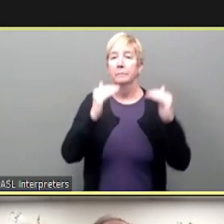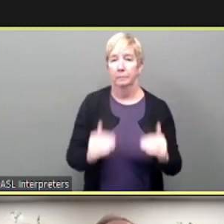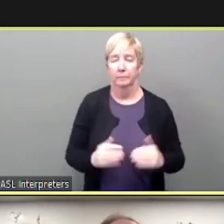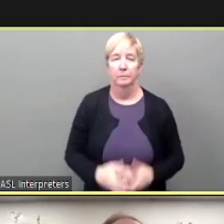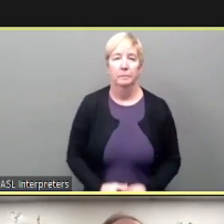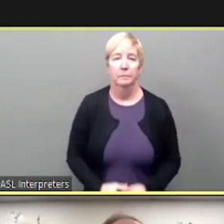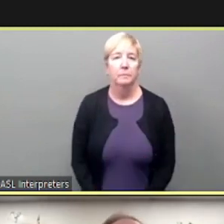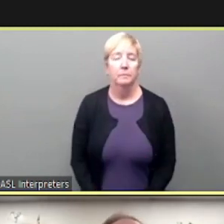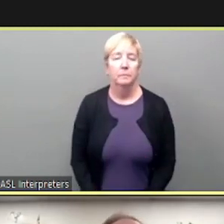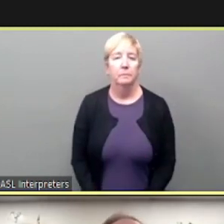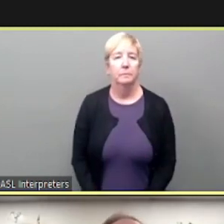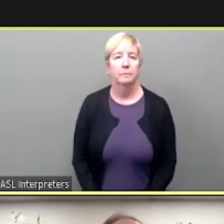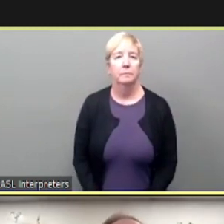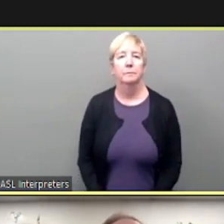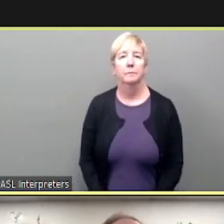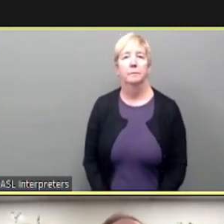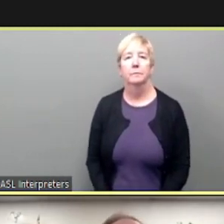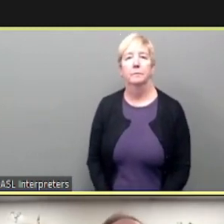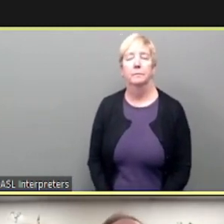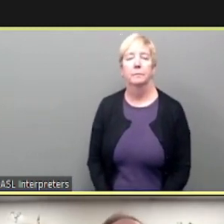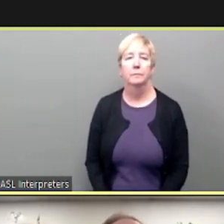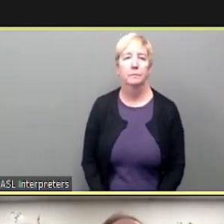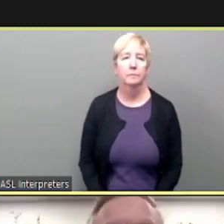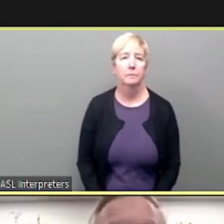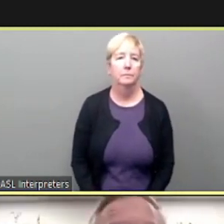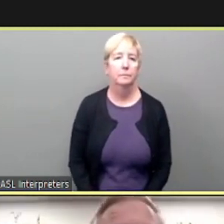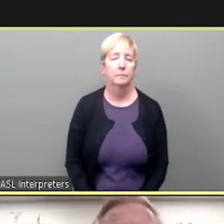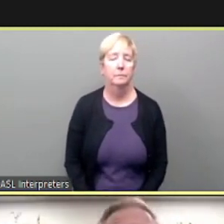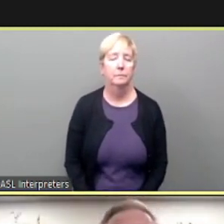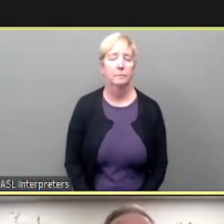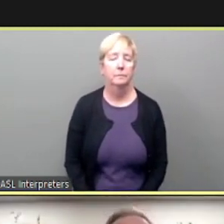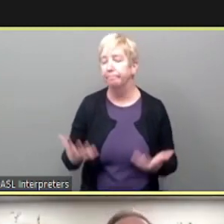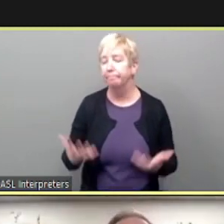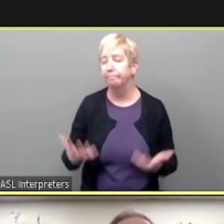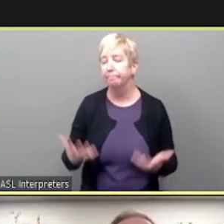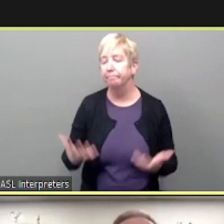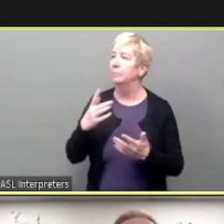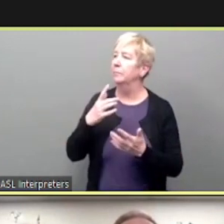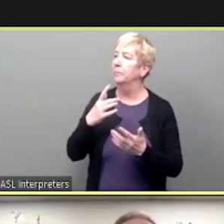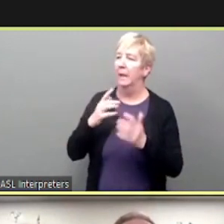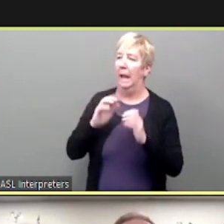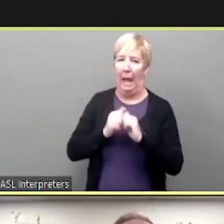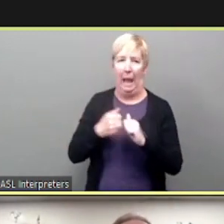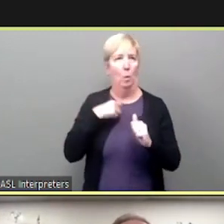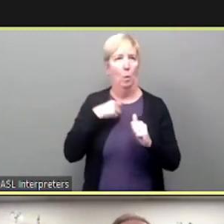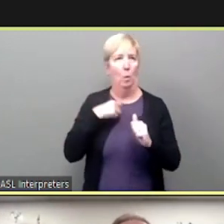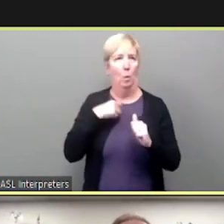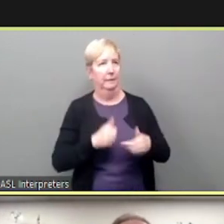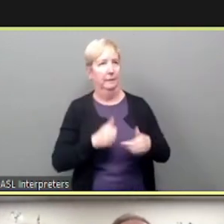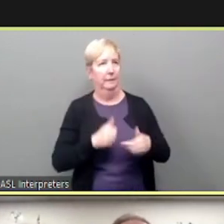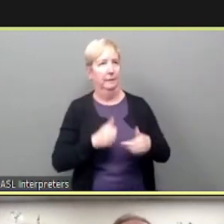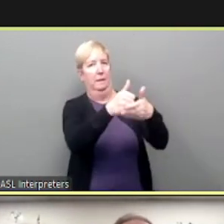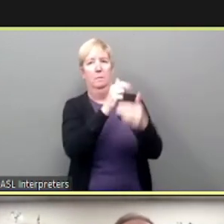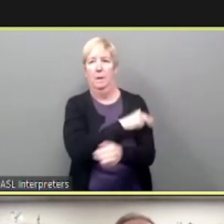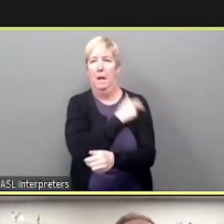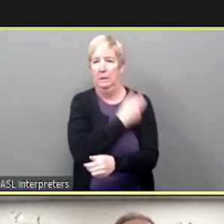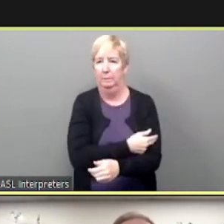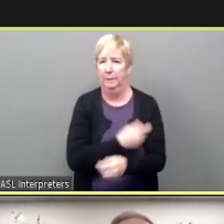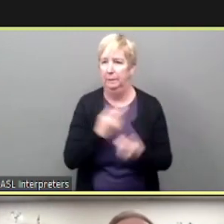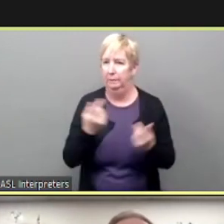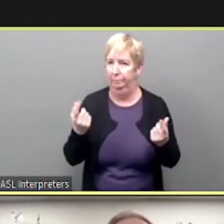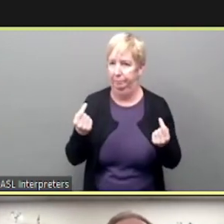I wanted to talk about some things we can do to help our hospitals.